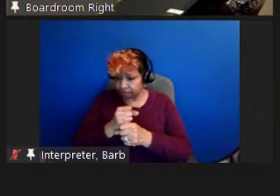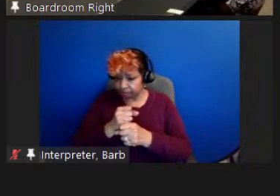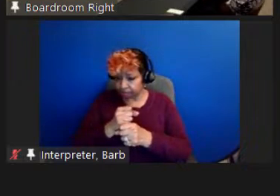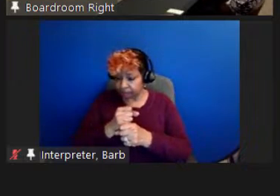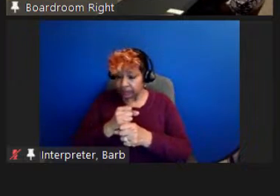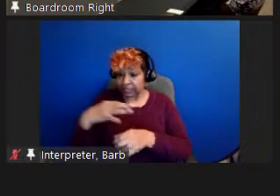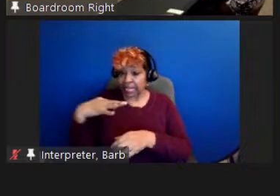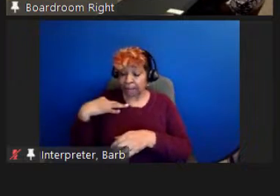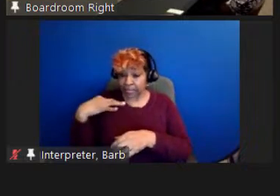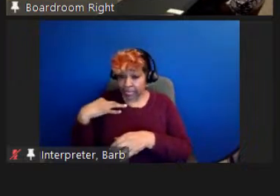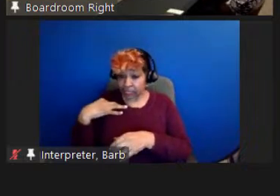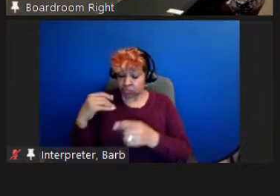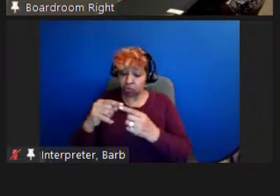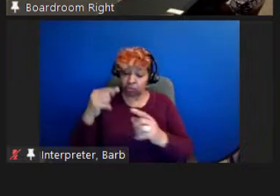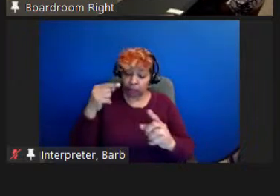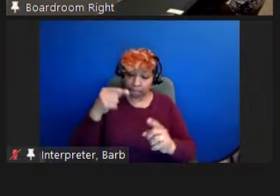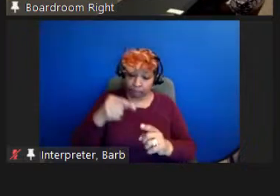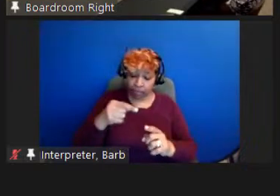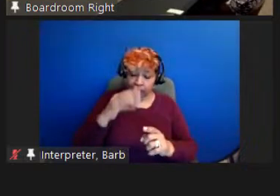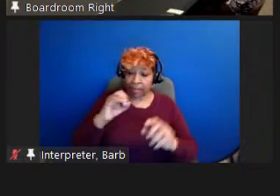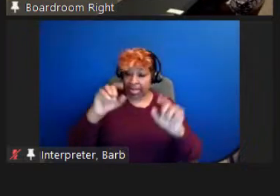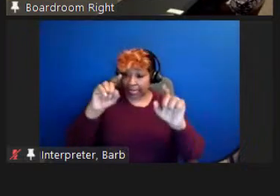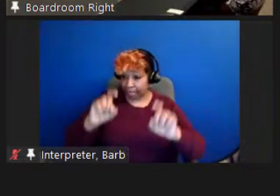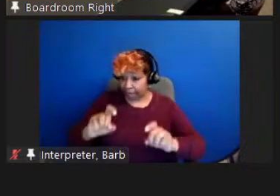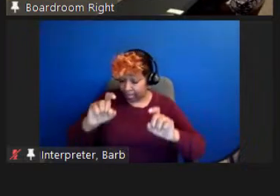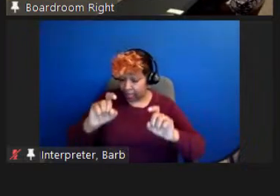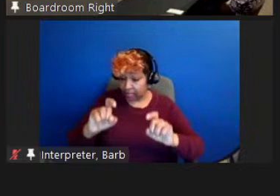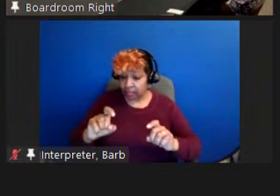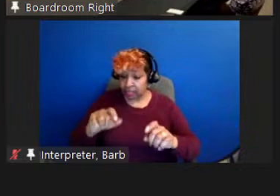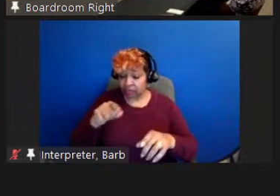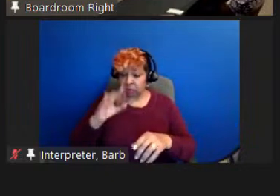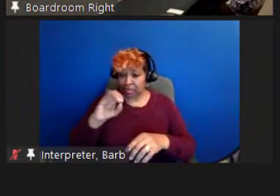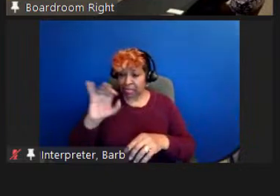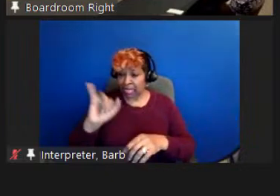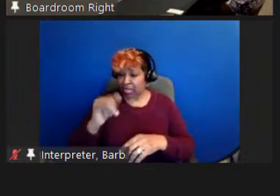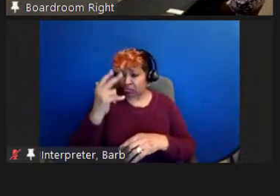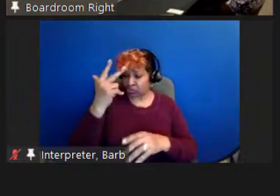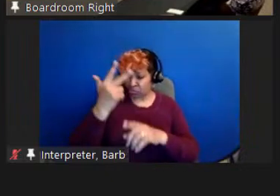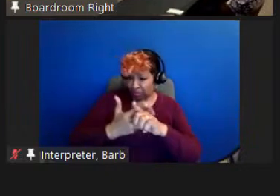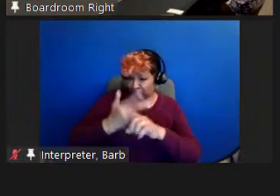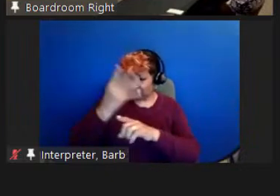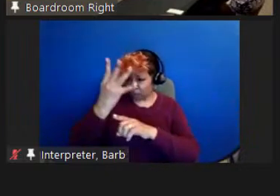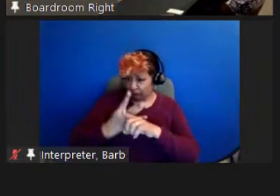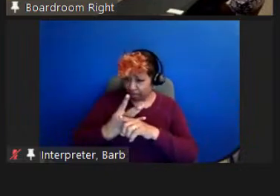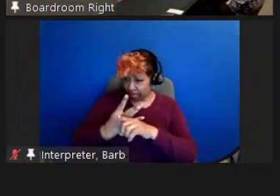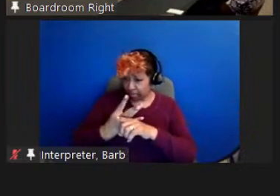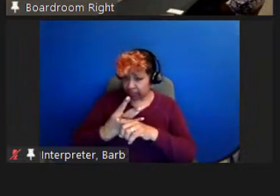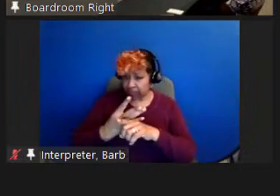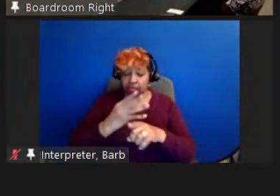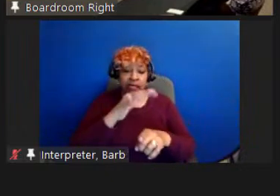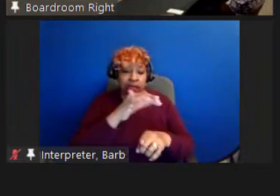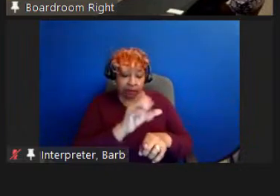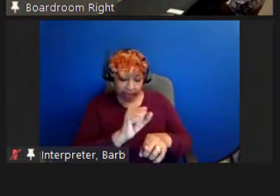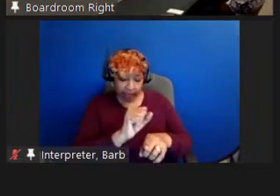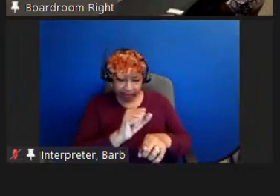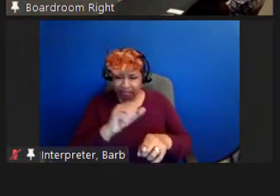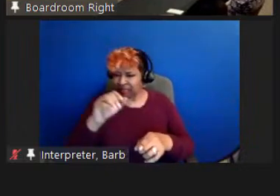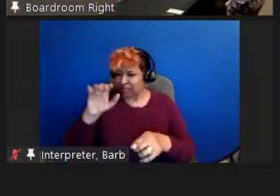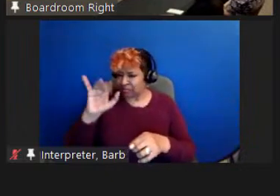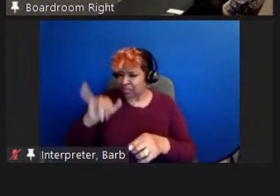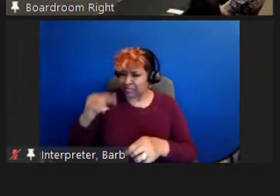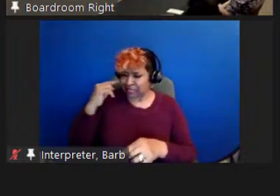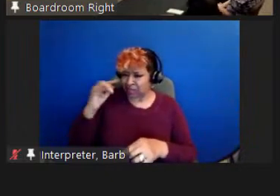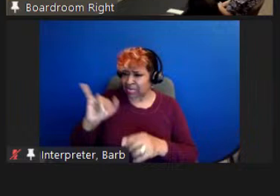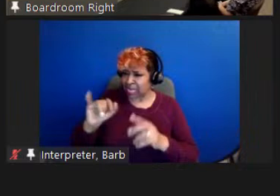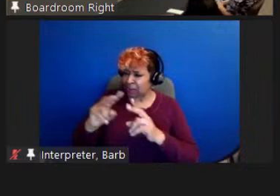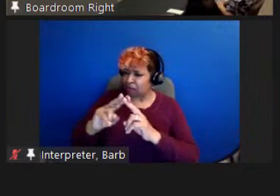applications to the point of being a pilot will be 3 to 4 months. Yes. That sounds like a very